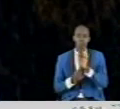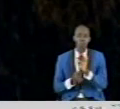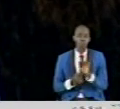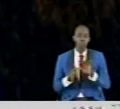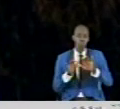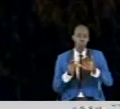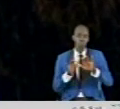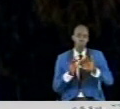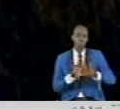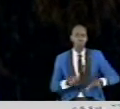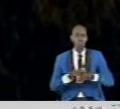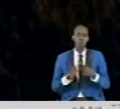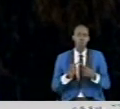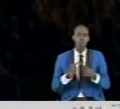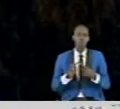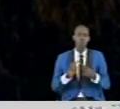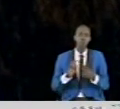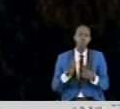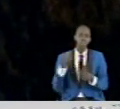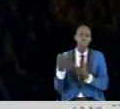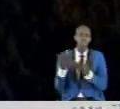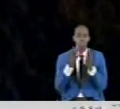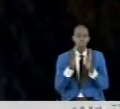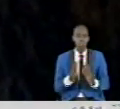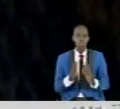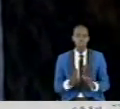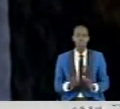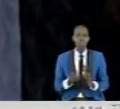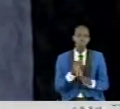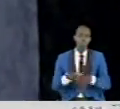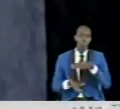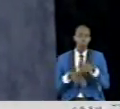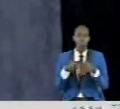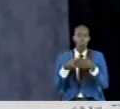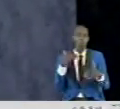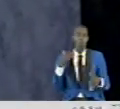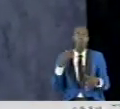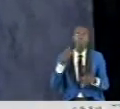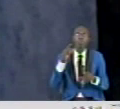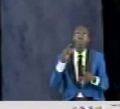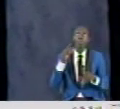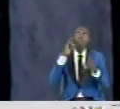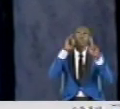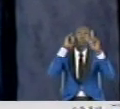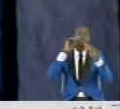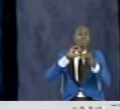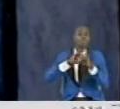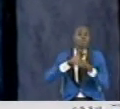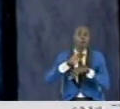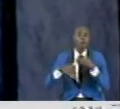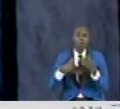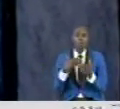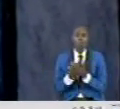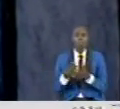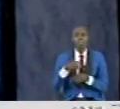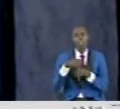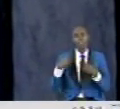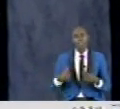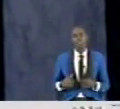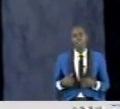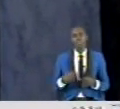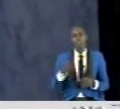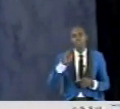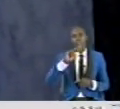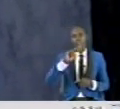that walk before thee with all their hearts Nehemiah